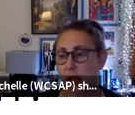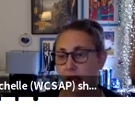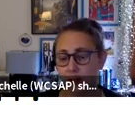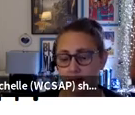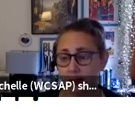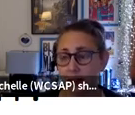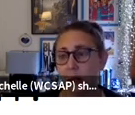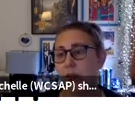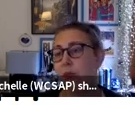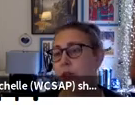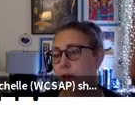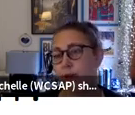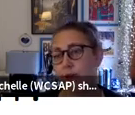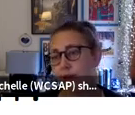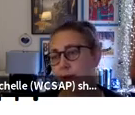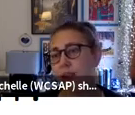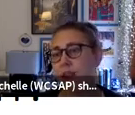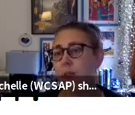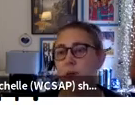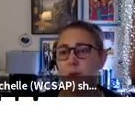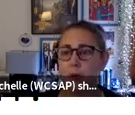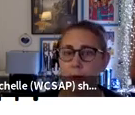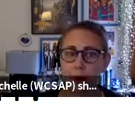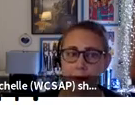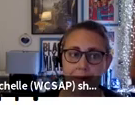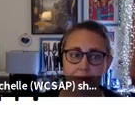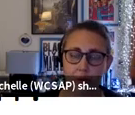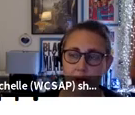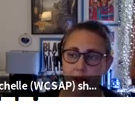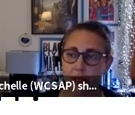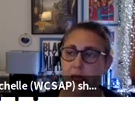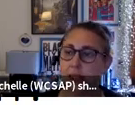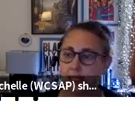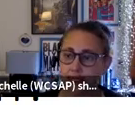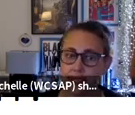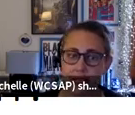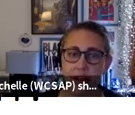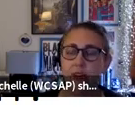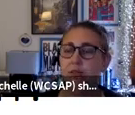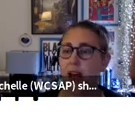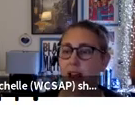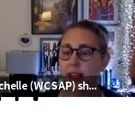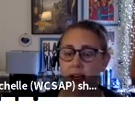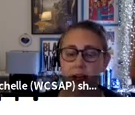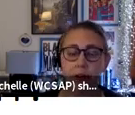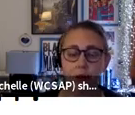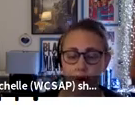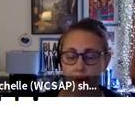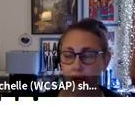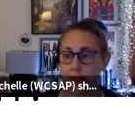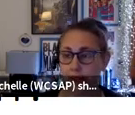one of the last bullets on here, but should really be the first, because that's the most important part, right? Listening,